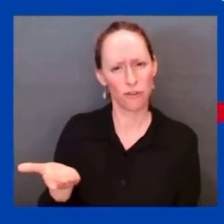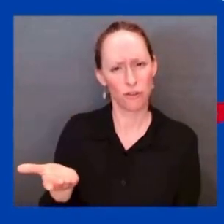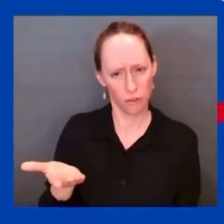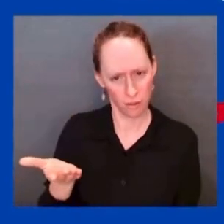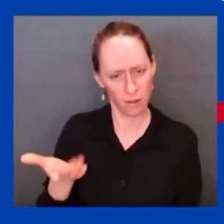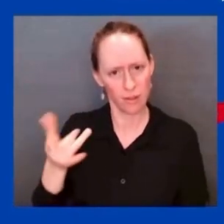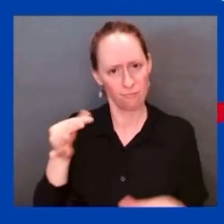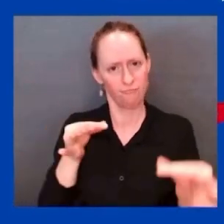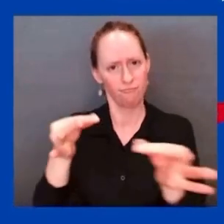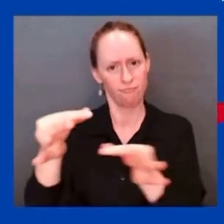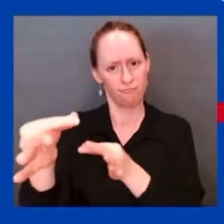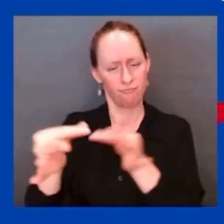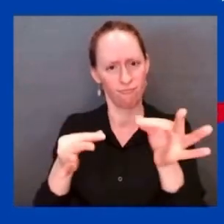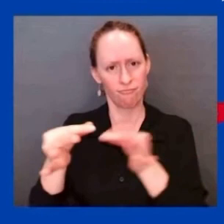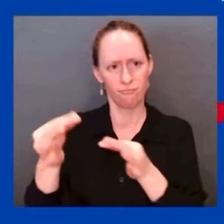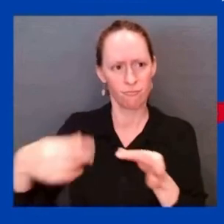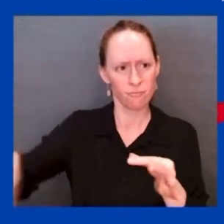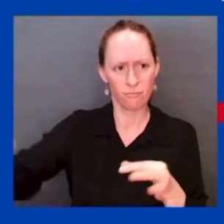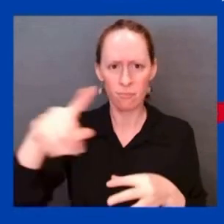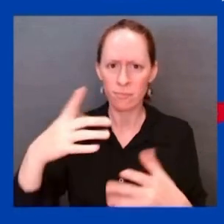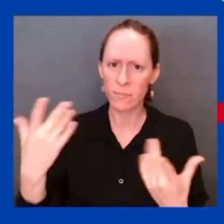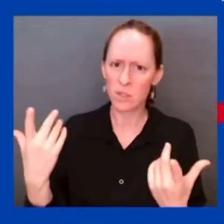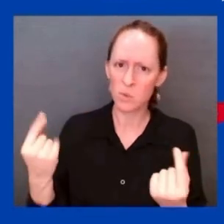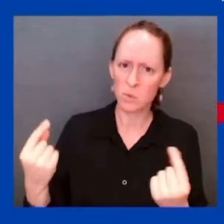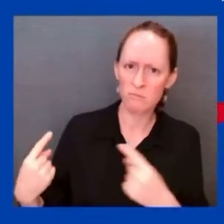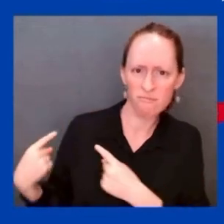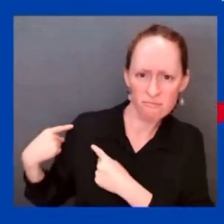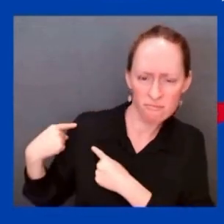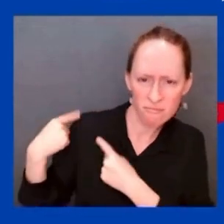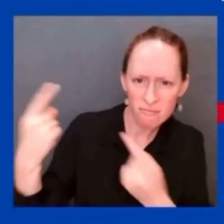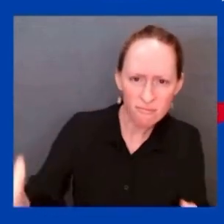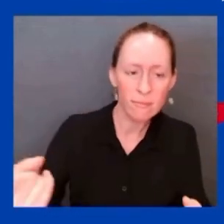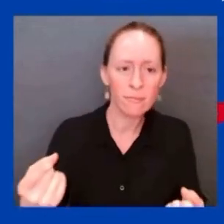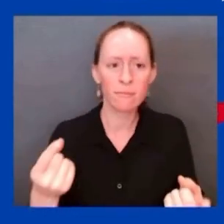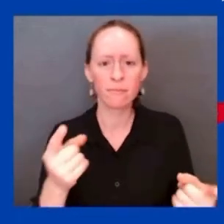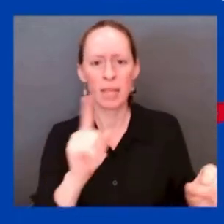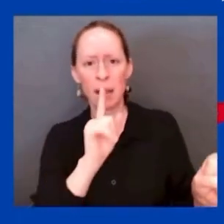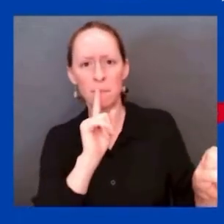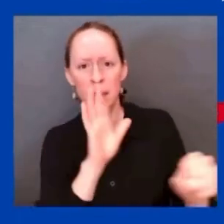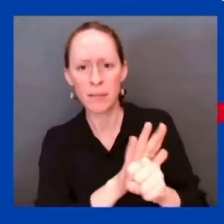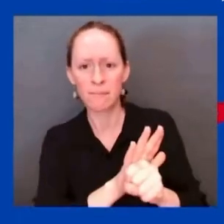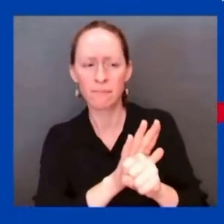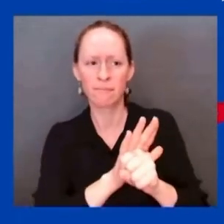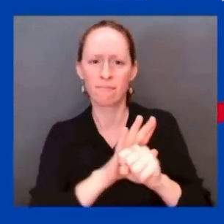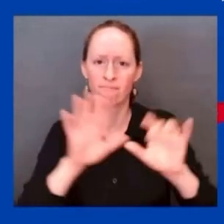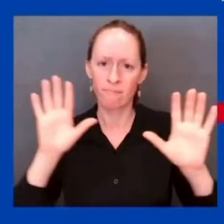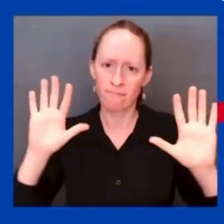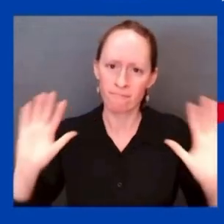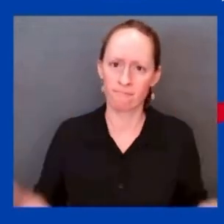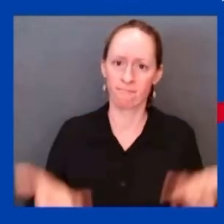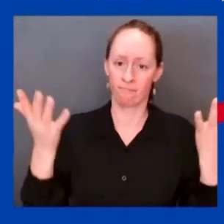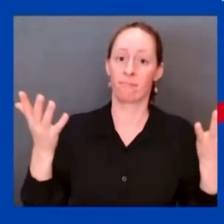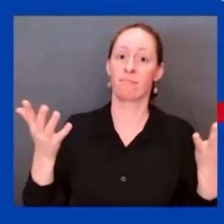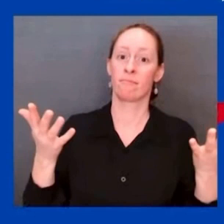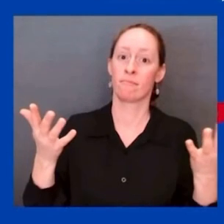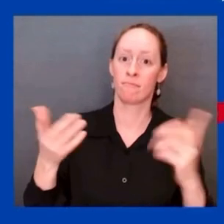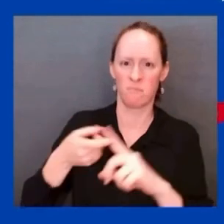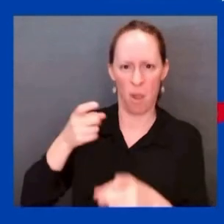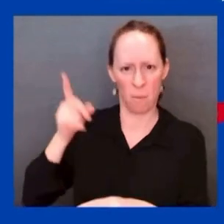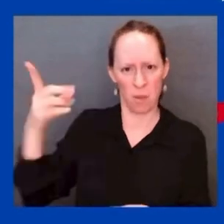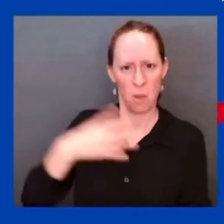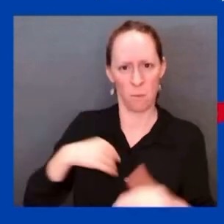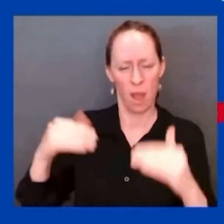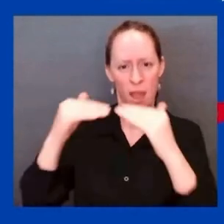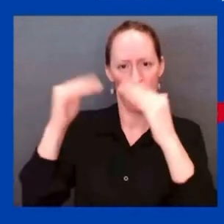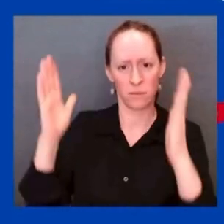commitment that this White House, the Biden-Harris White House, has done for them. So